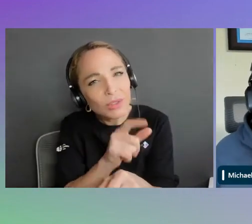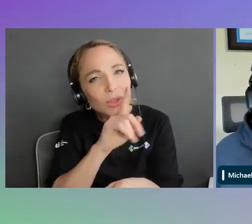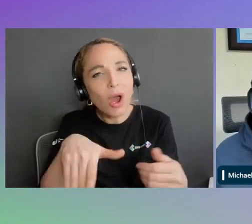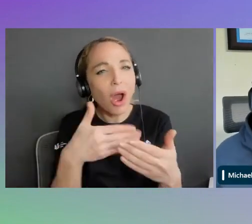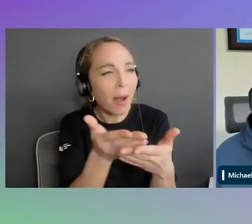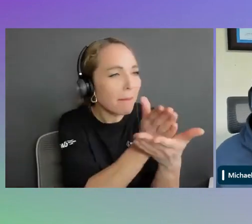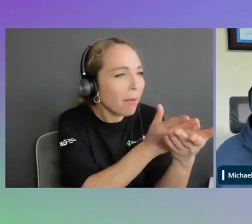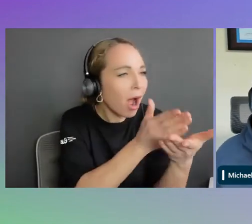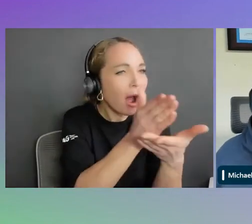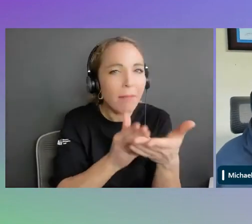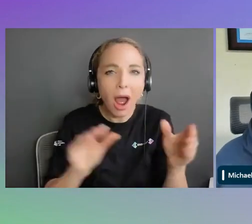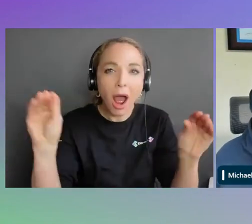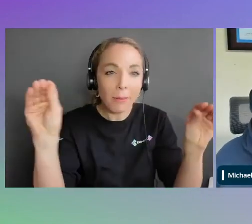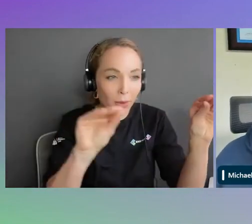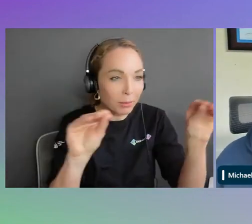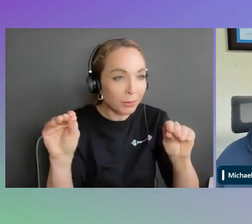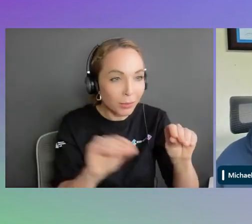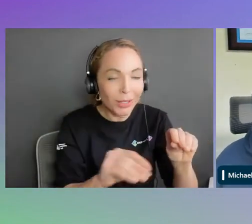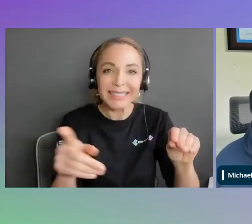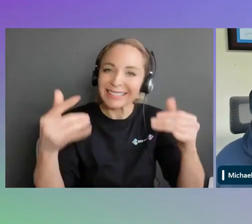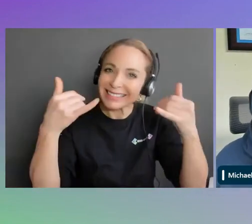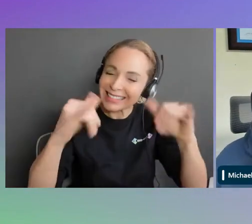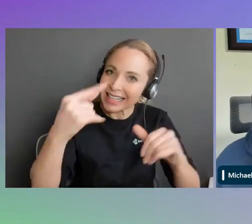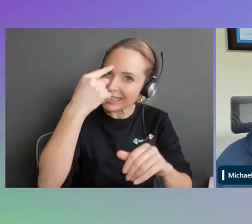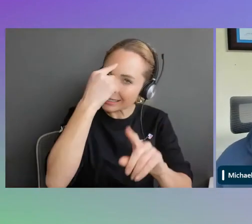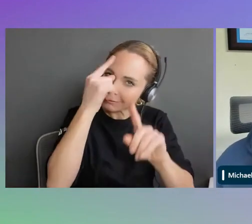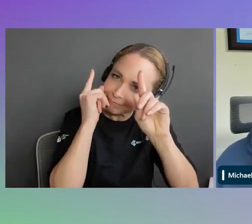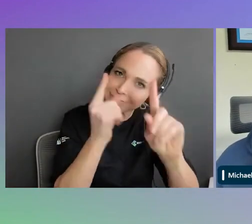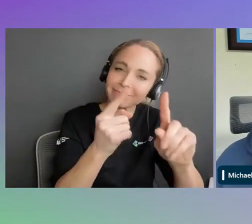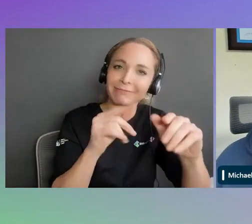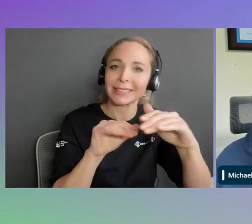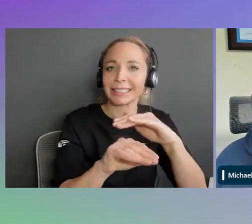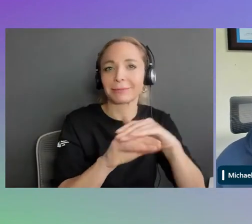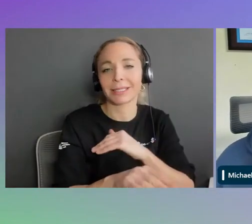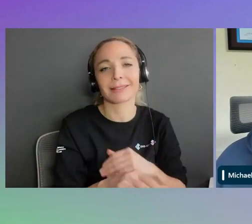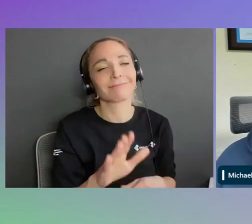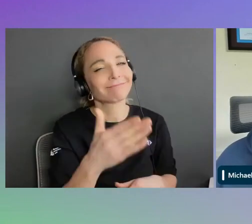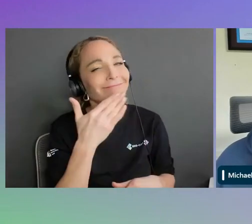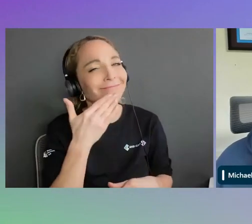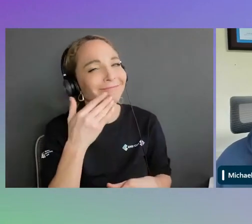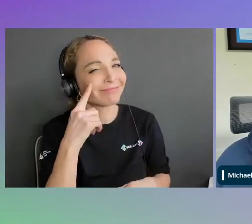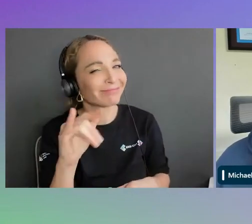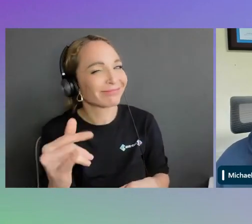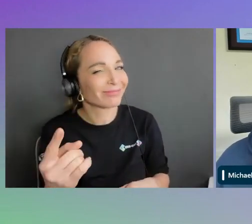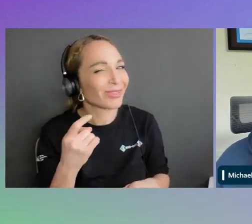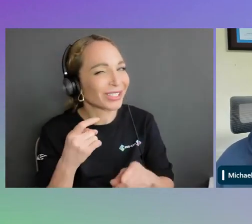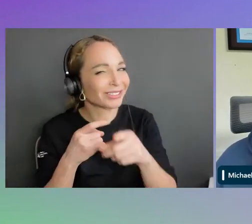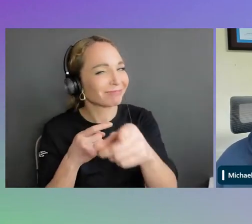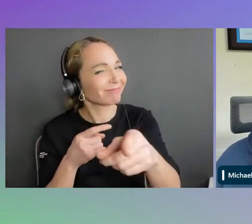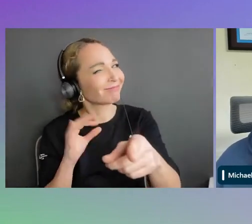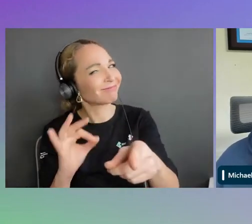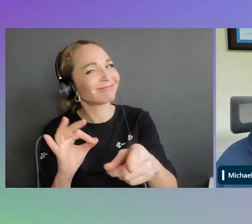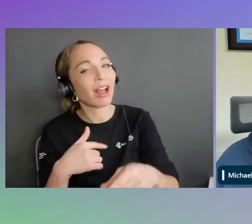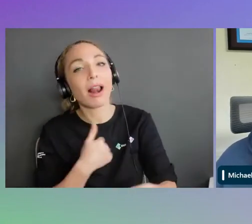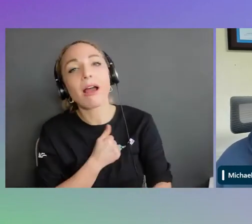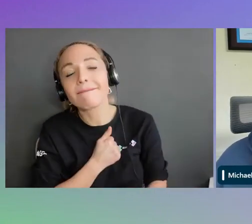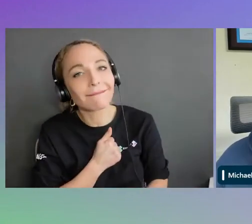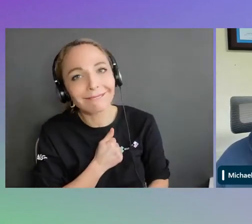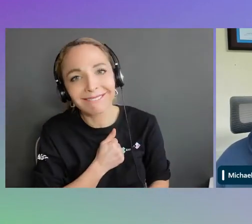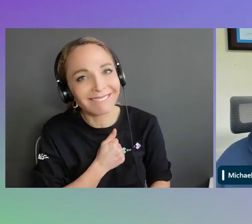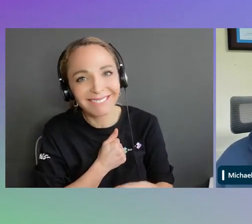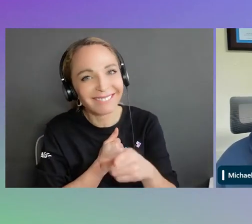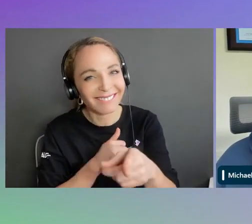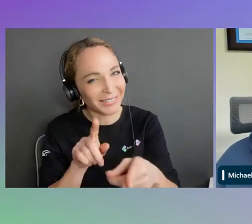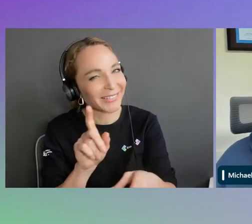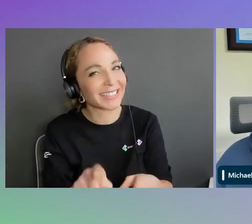mind? Yeah, thanks so much for this question. I love it, this question because this is one of our biggest challenge